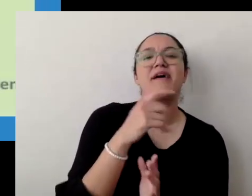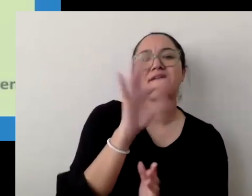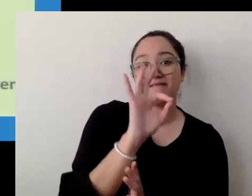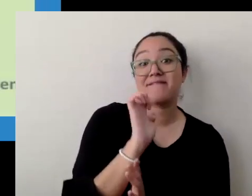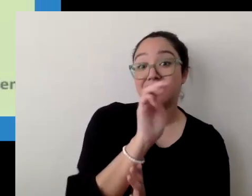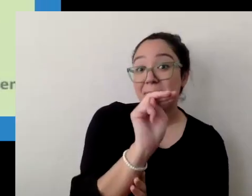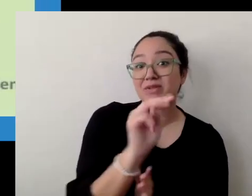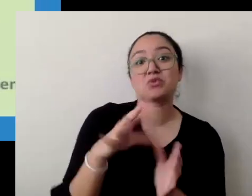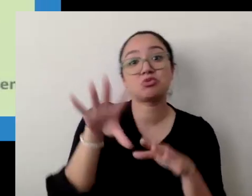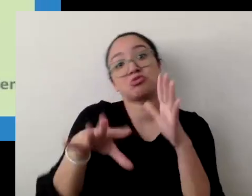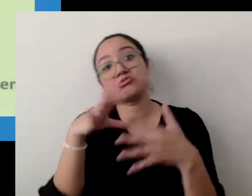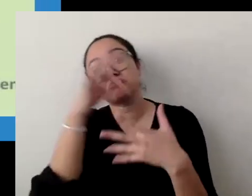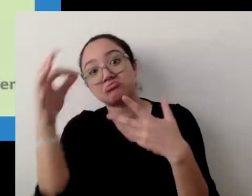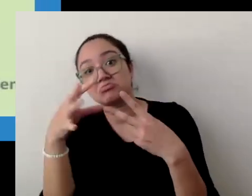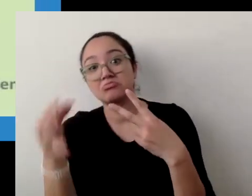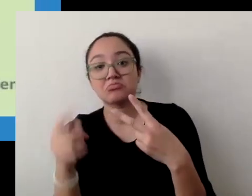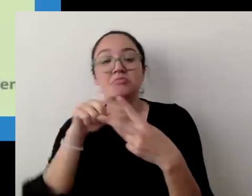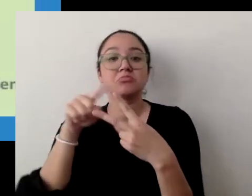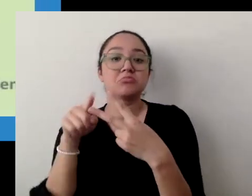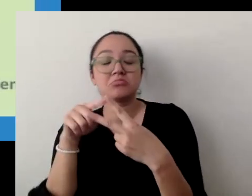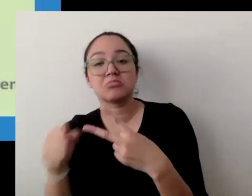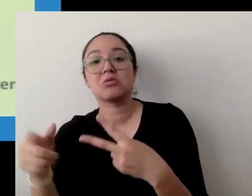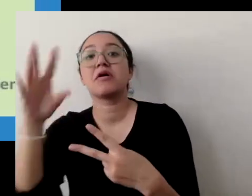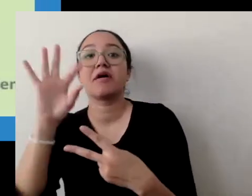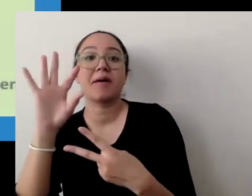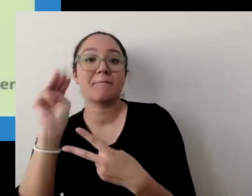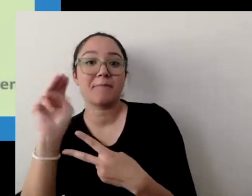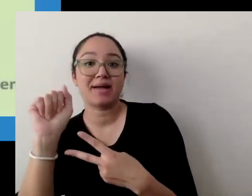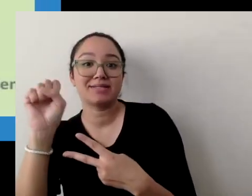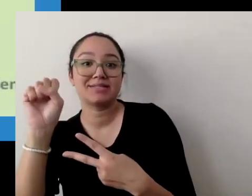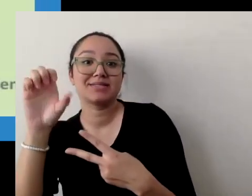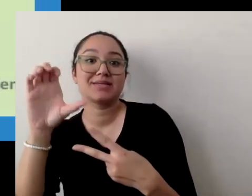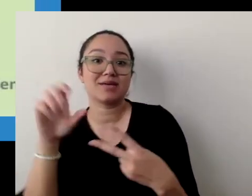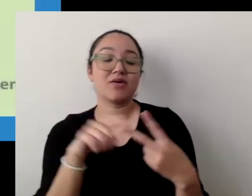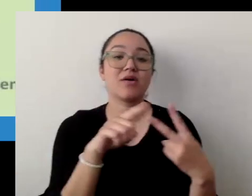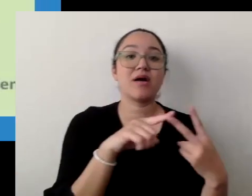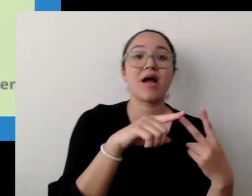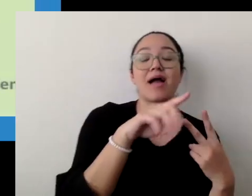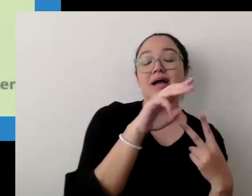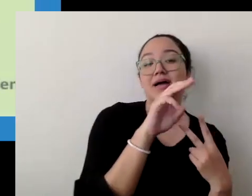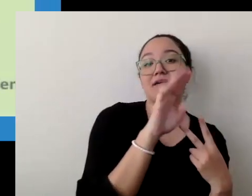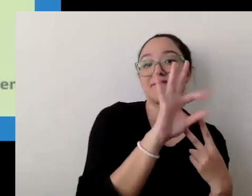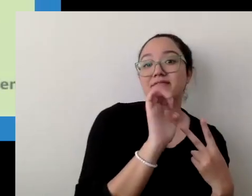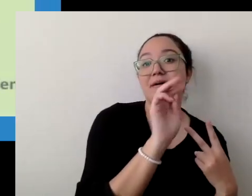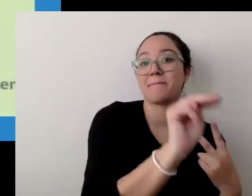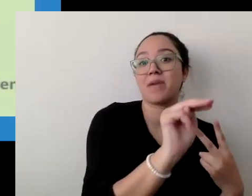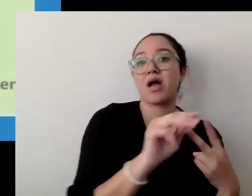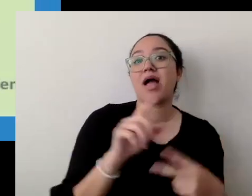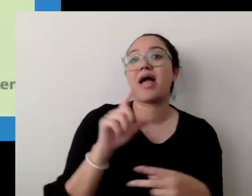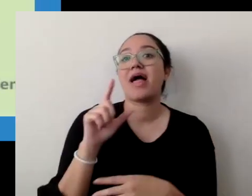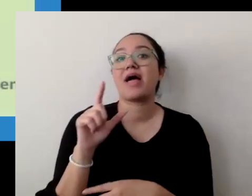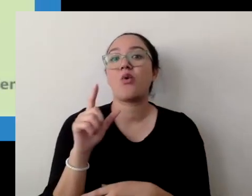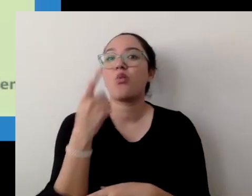be Latin Americans, and La Comunidad Latina would be the Latin American community in English, right?